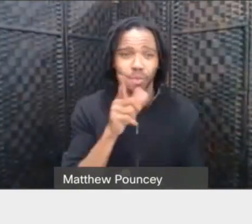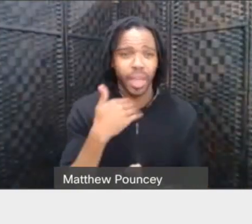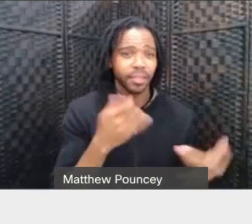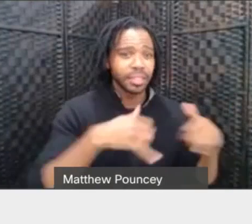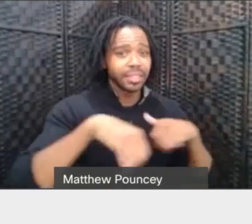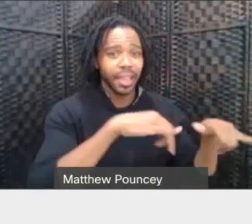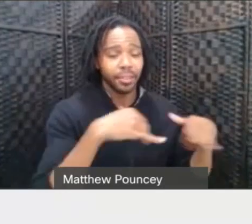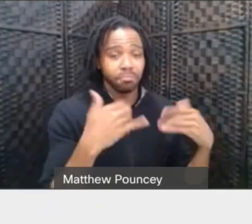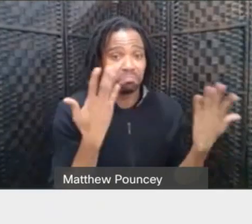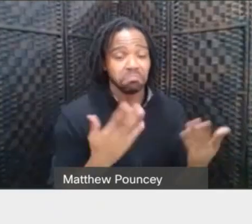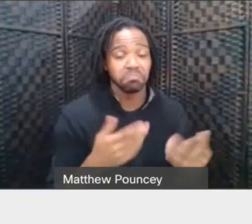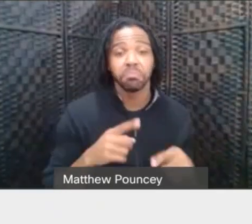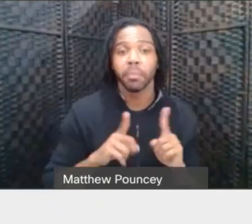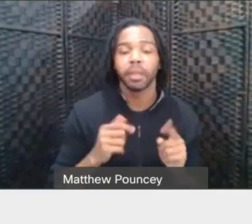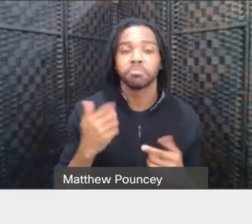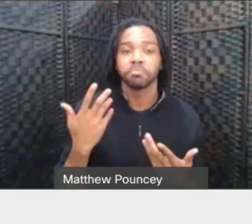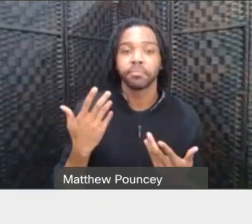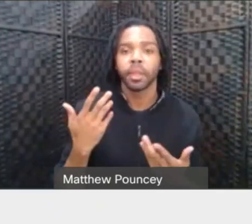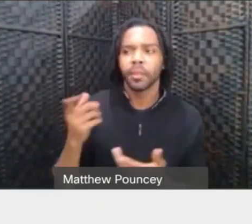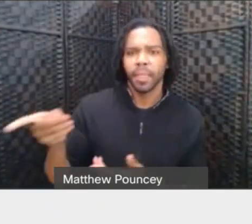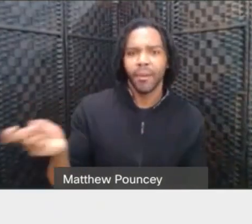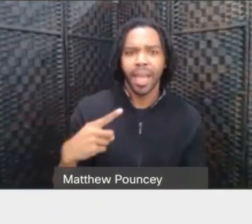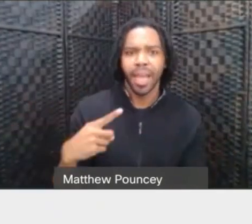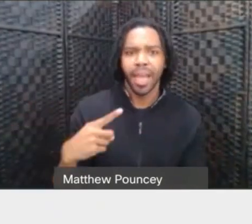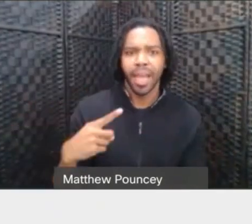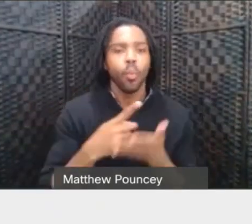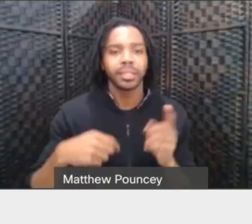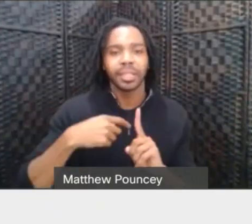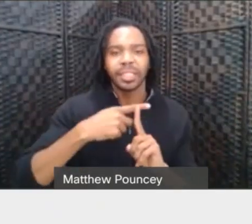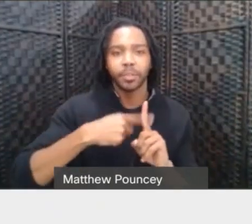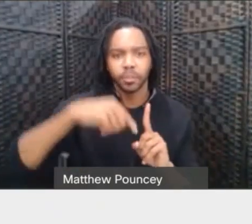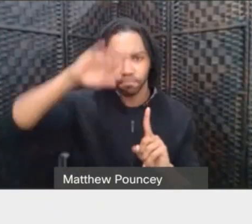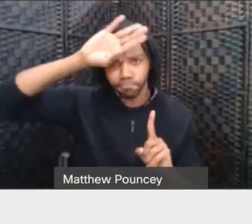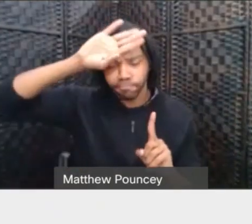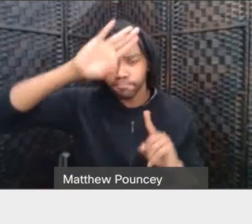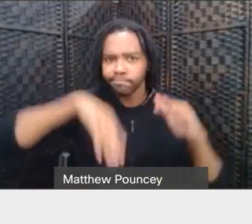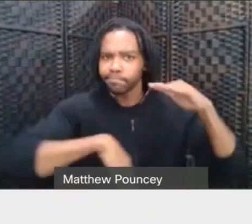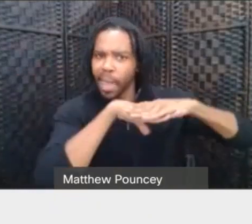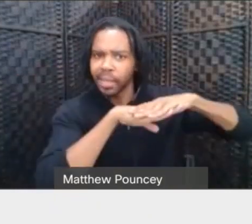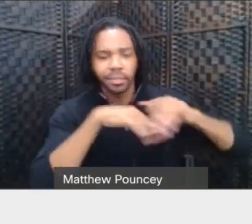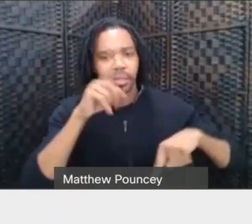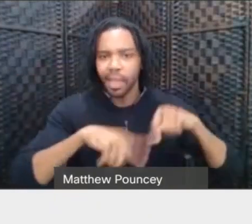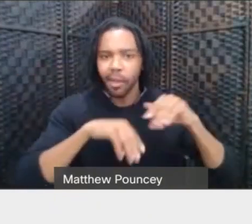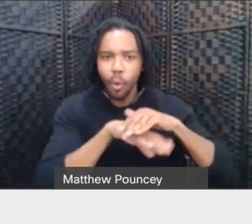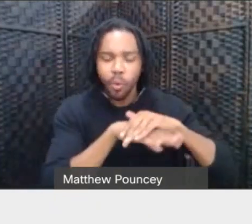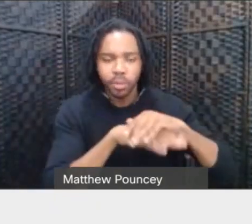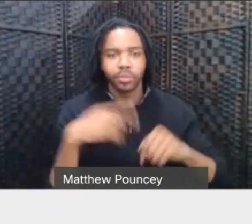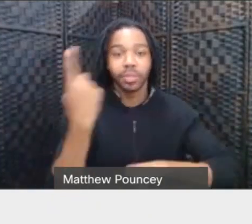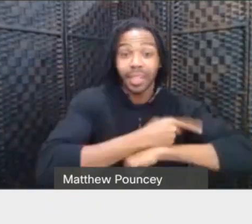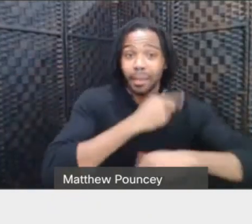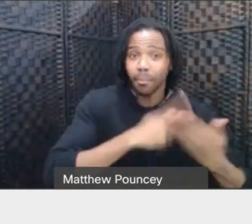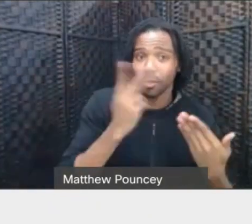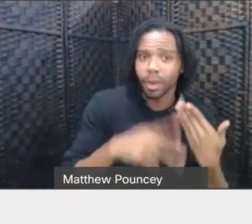Uh, is there a What is the temperature threshold for not being permitted to enter a day program? We are